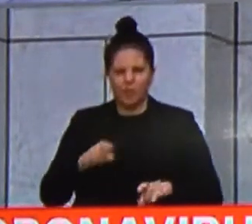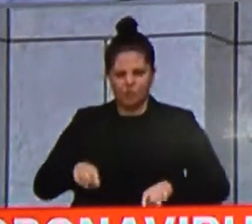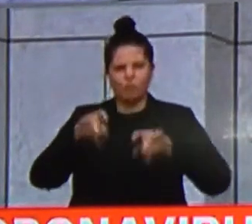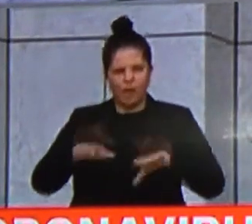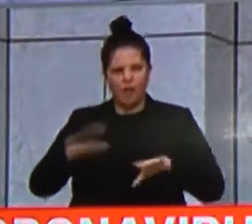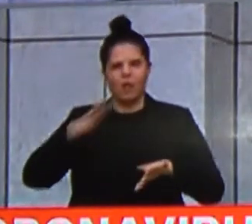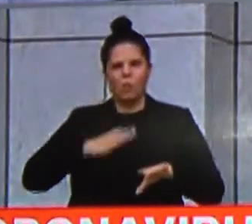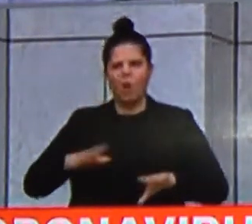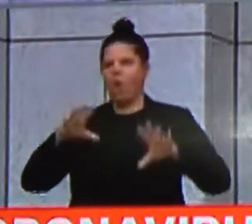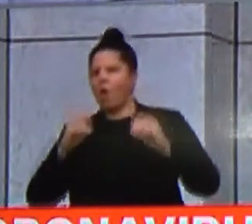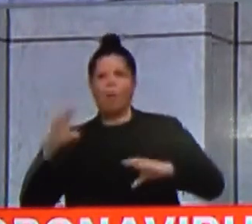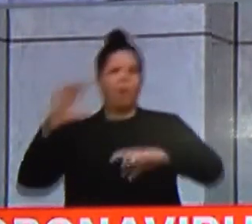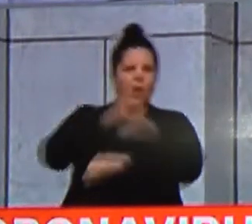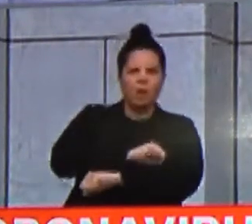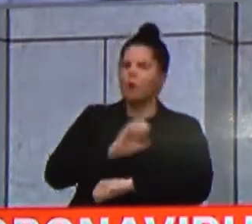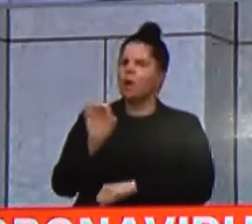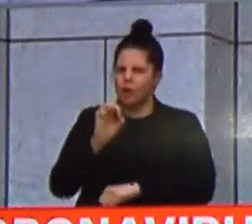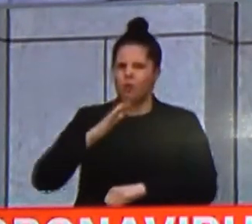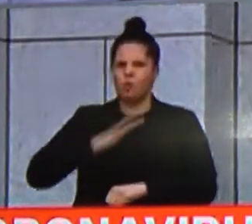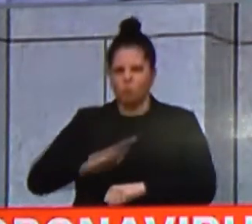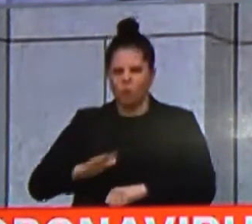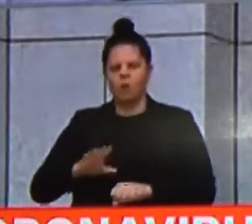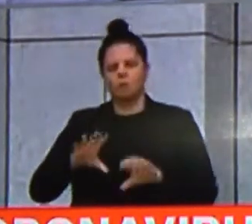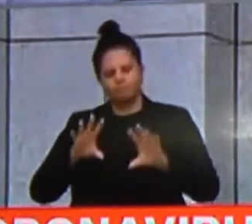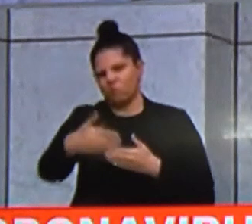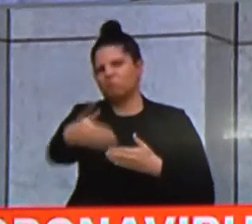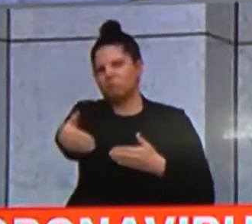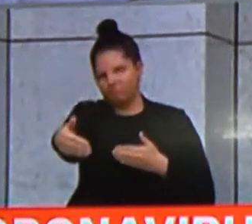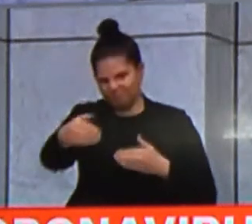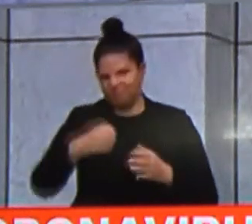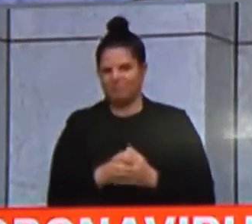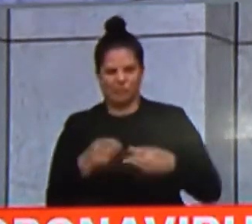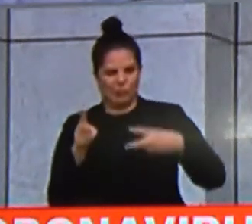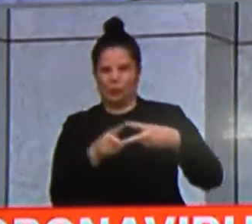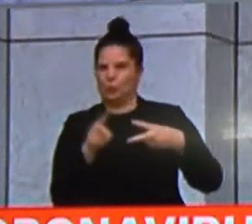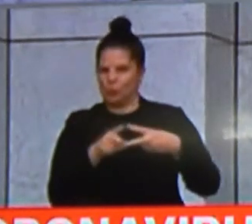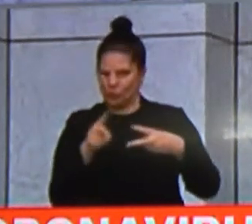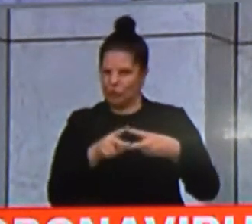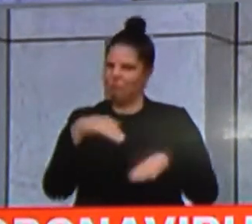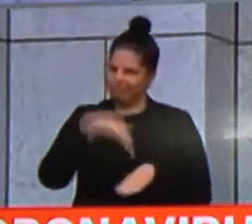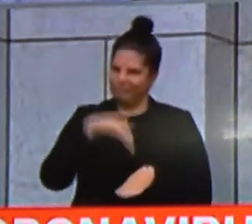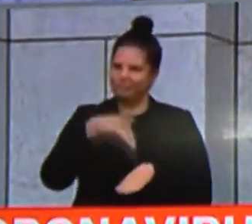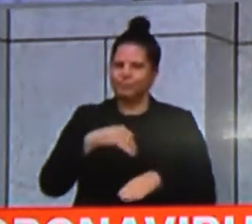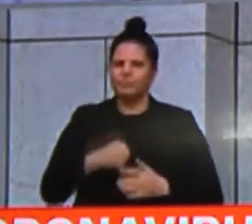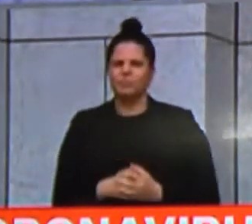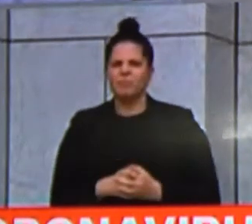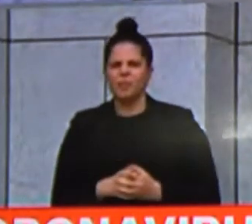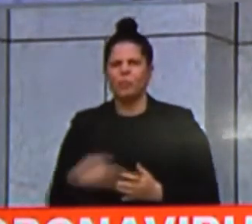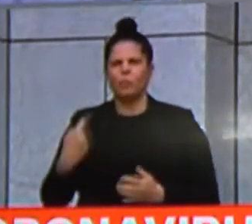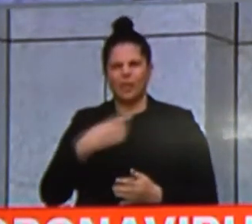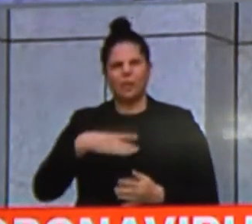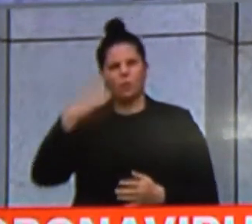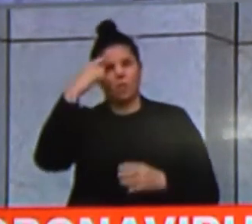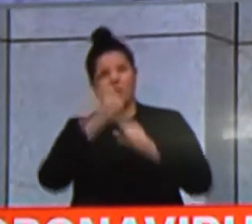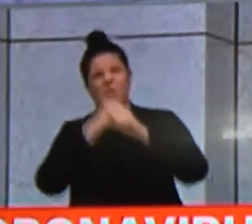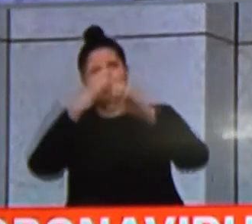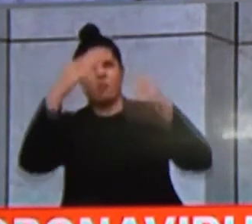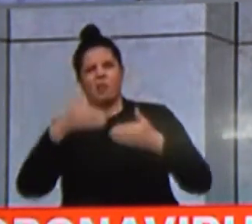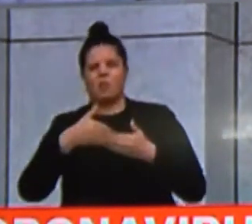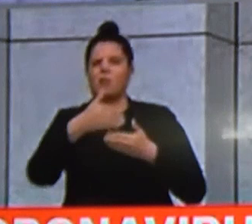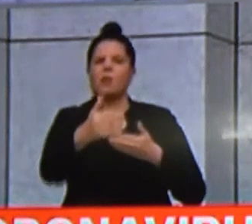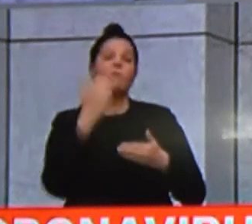will be for people who are on concession cards and for children under the age of 16 and for people who meet the